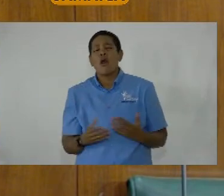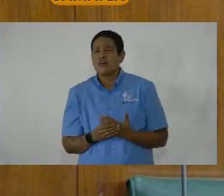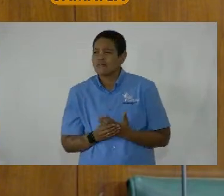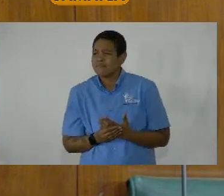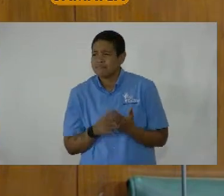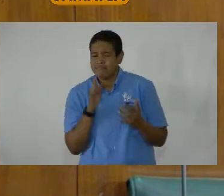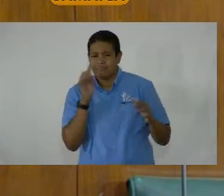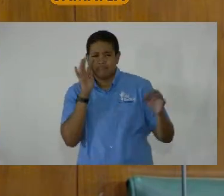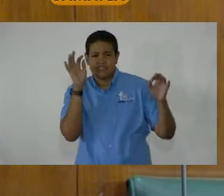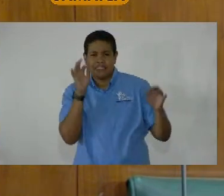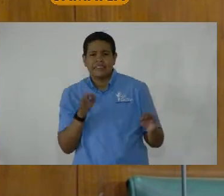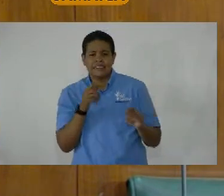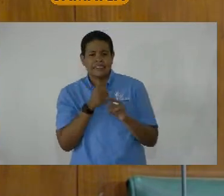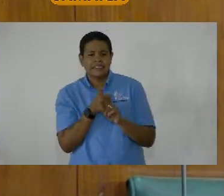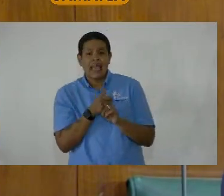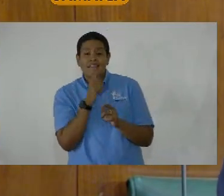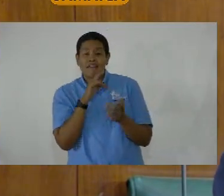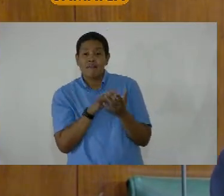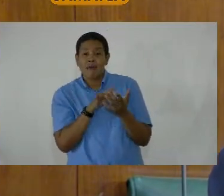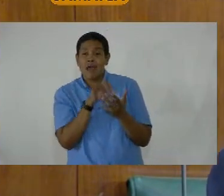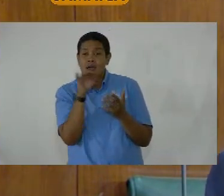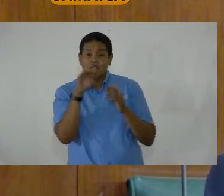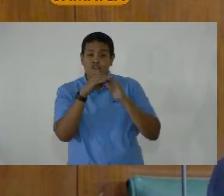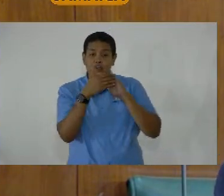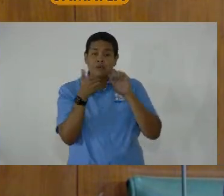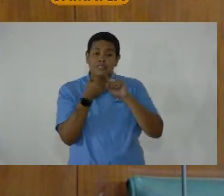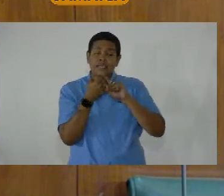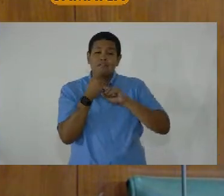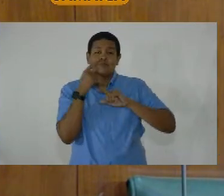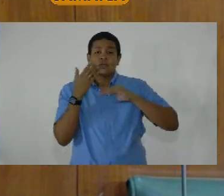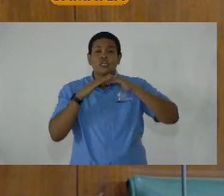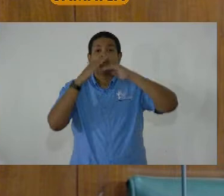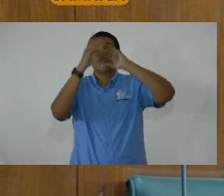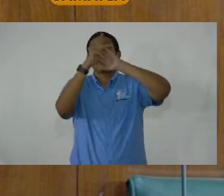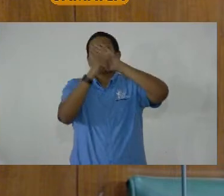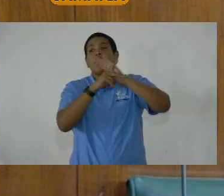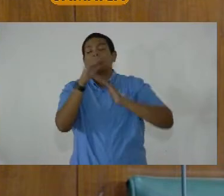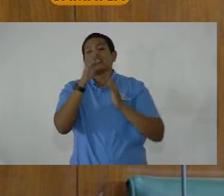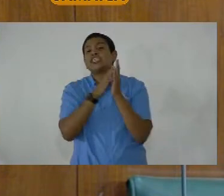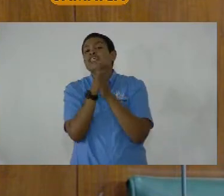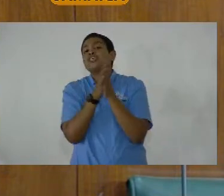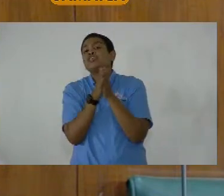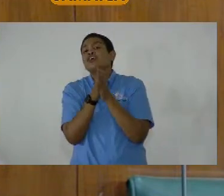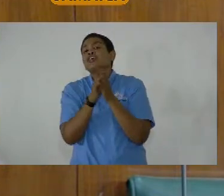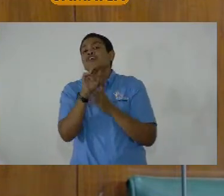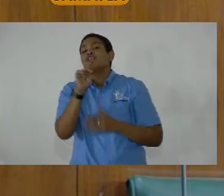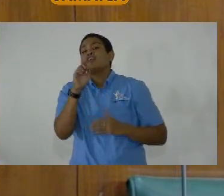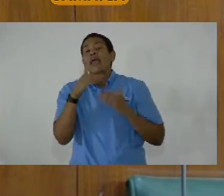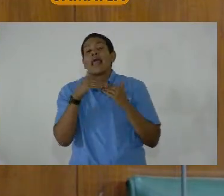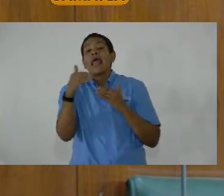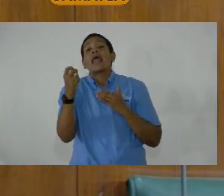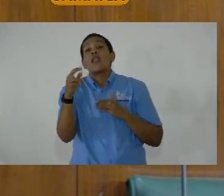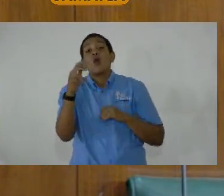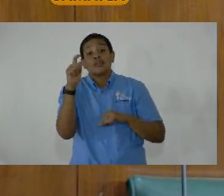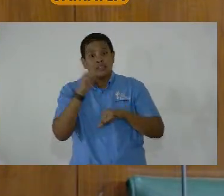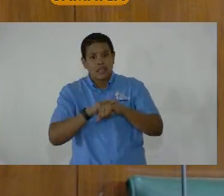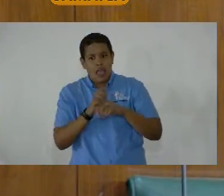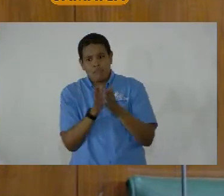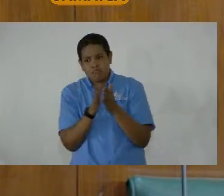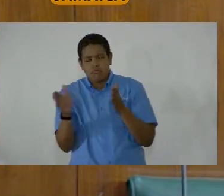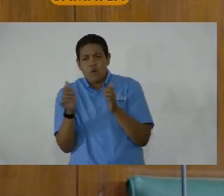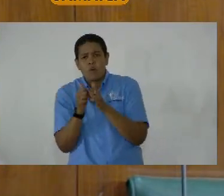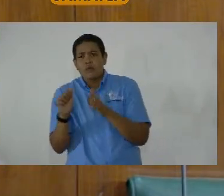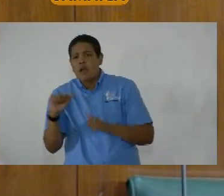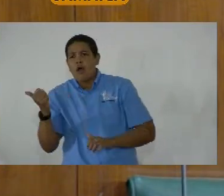the decision of the Bank of Jamaica to increase its policy interest rate ahead of or in tandem with